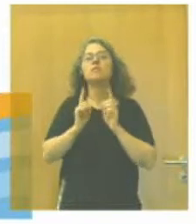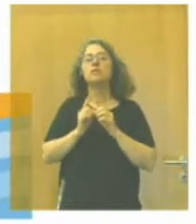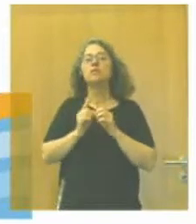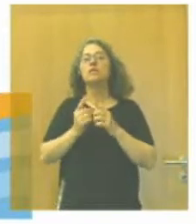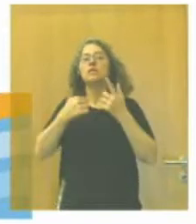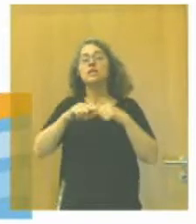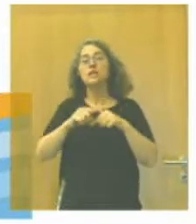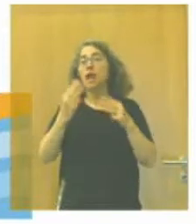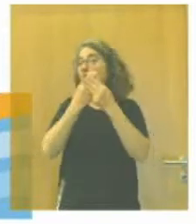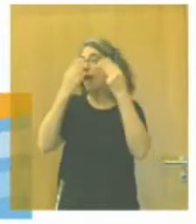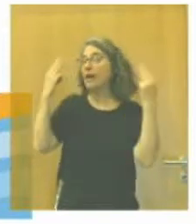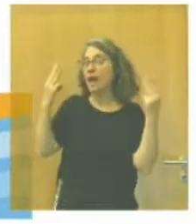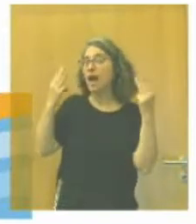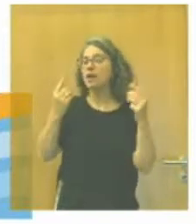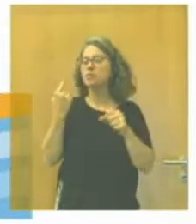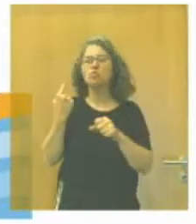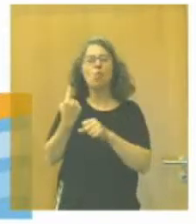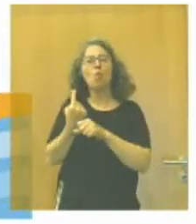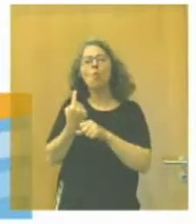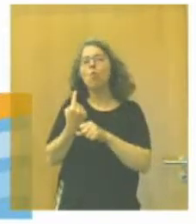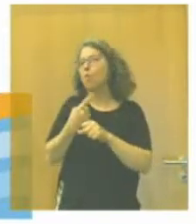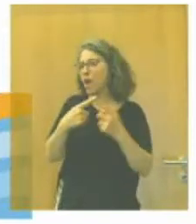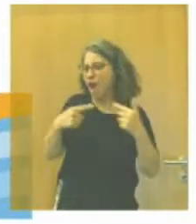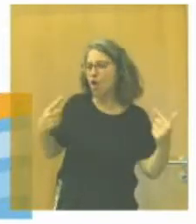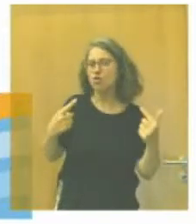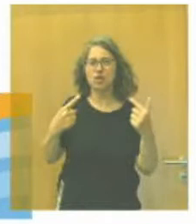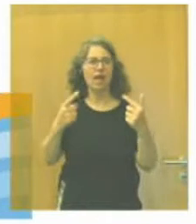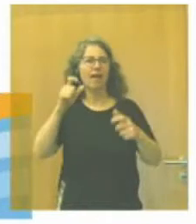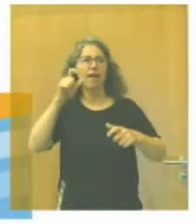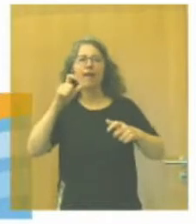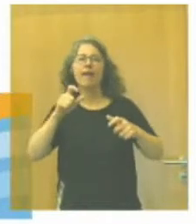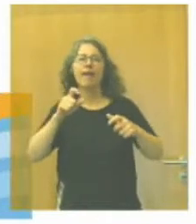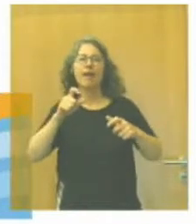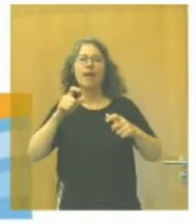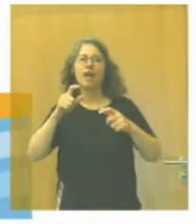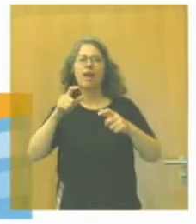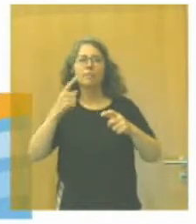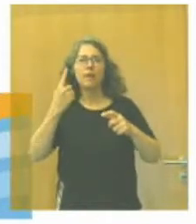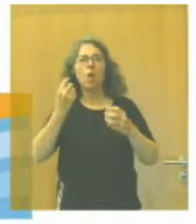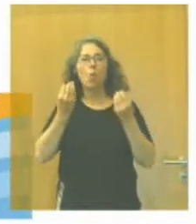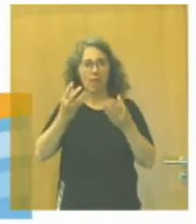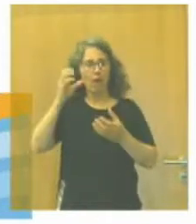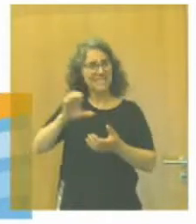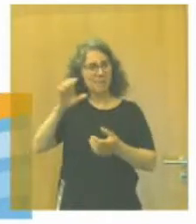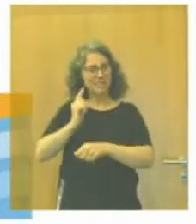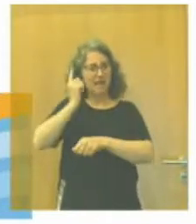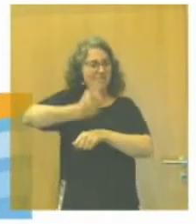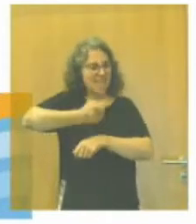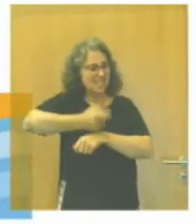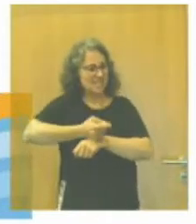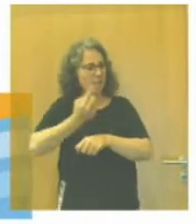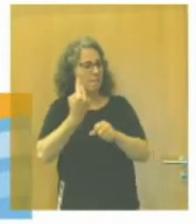first things that decision makers want to know when they're being asked to supply resources for new